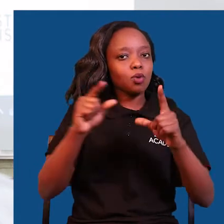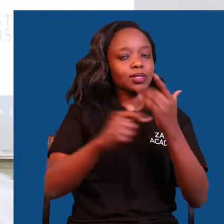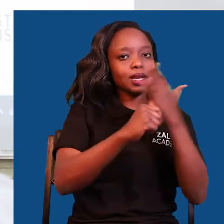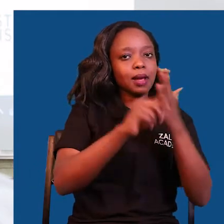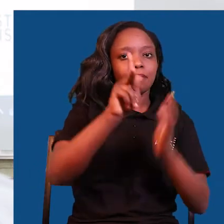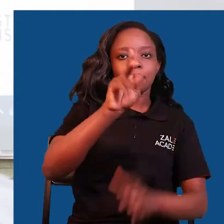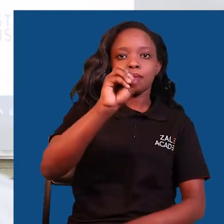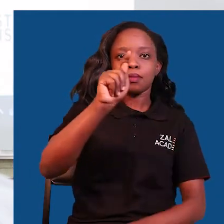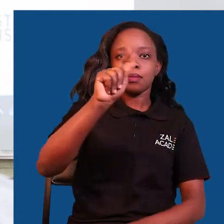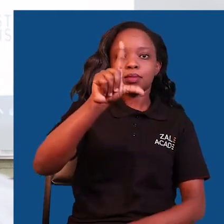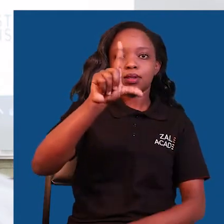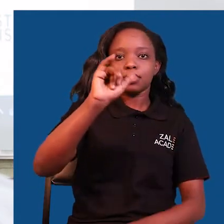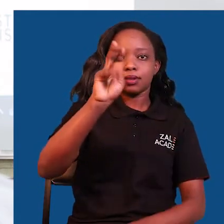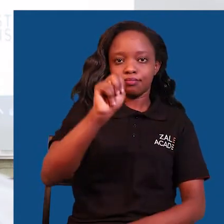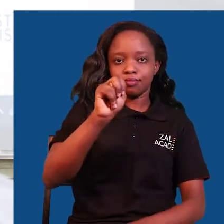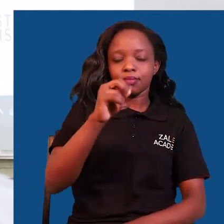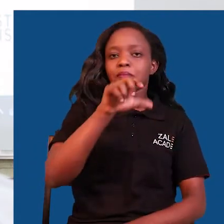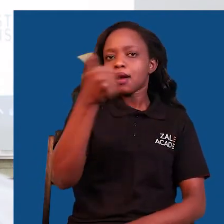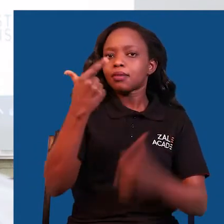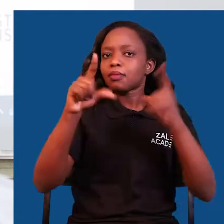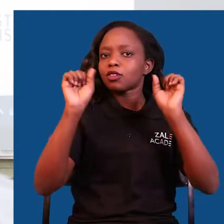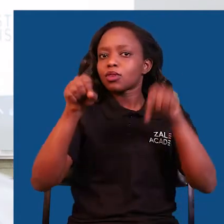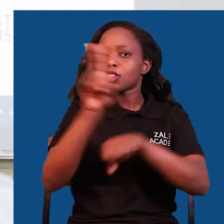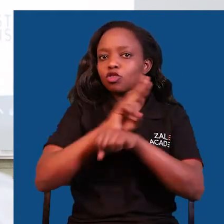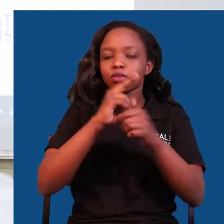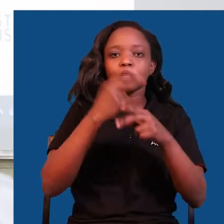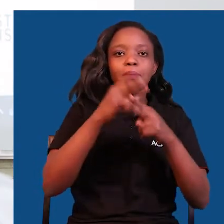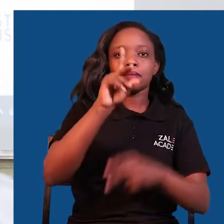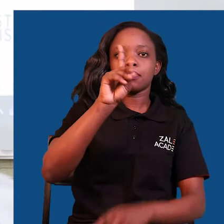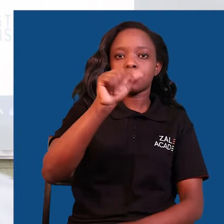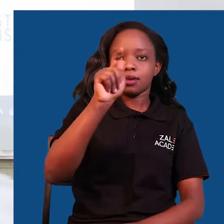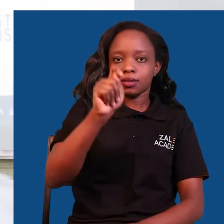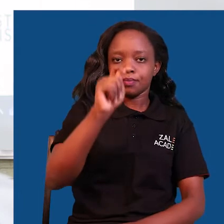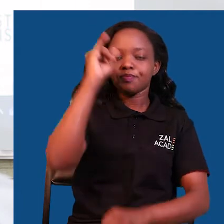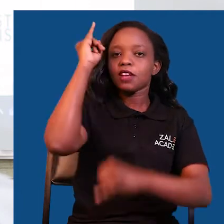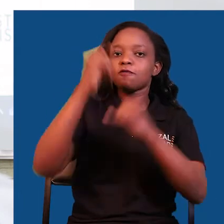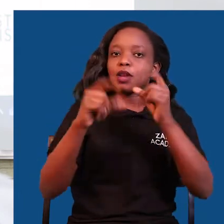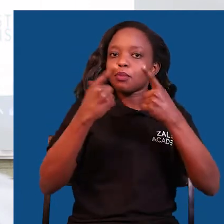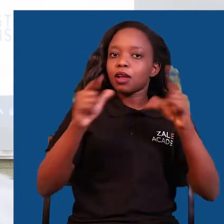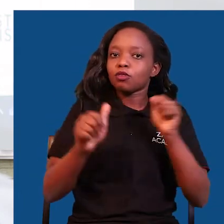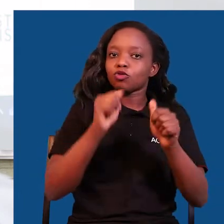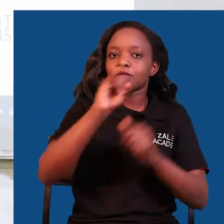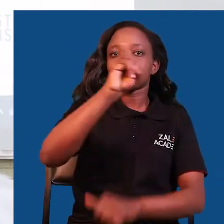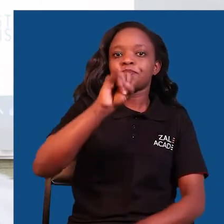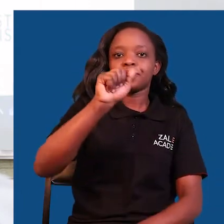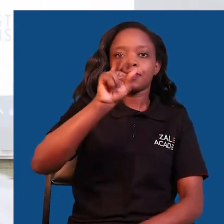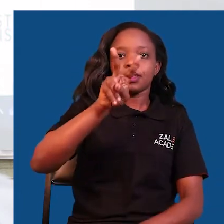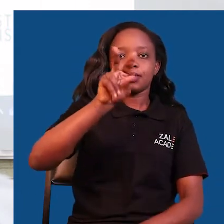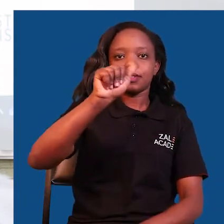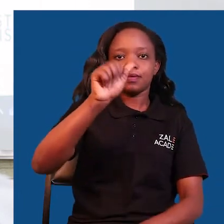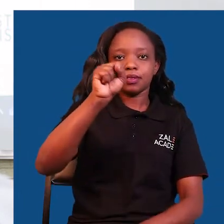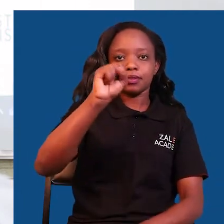language is called Kotlin. Another language that you could use is Dart. And finally, the last language is